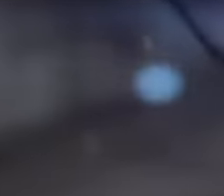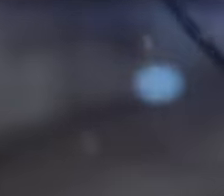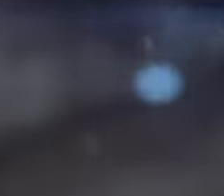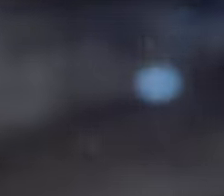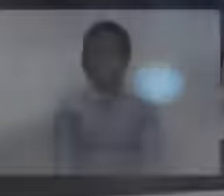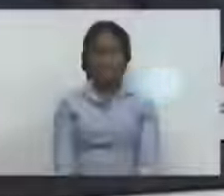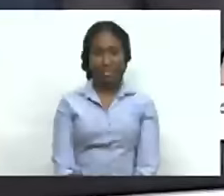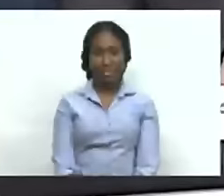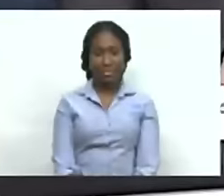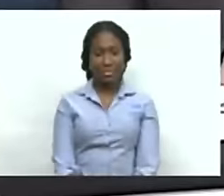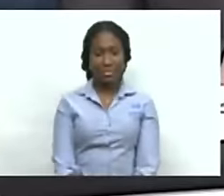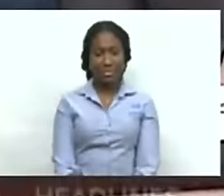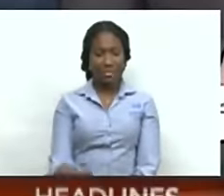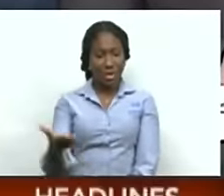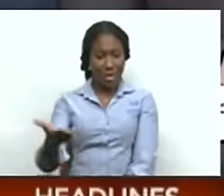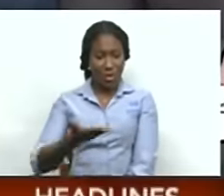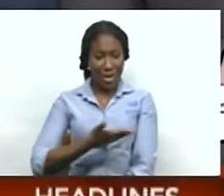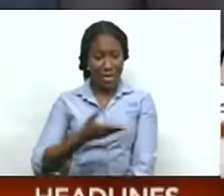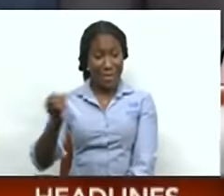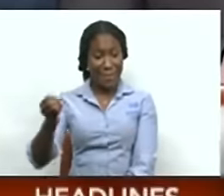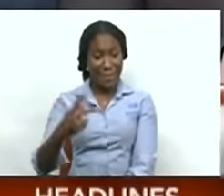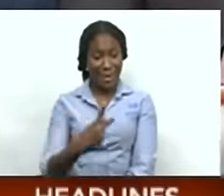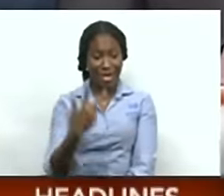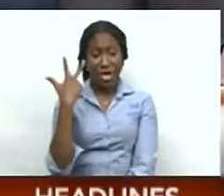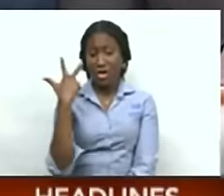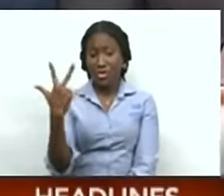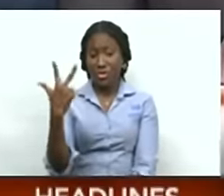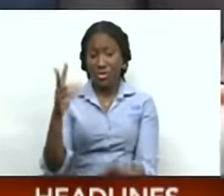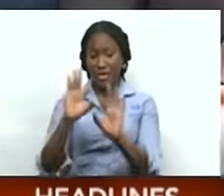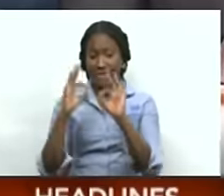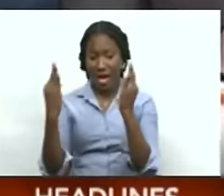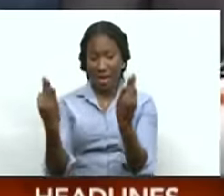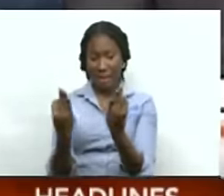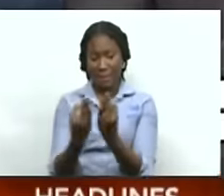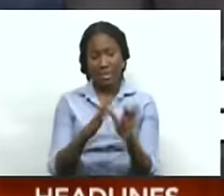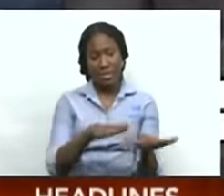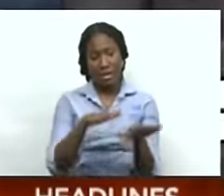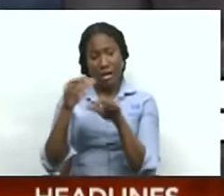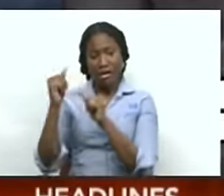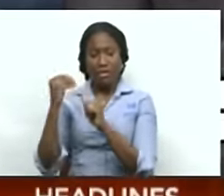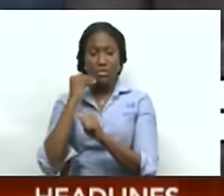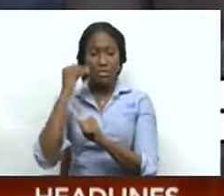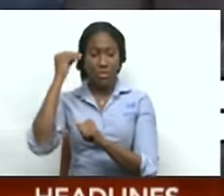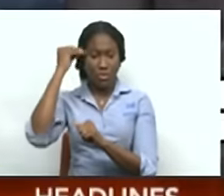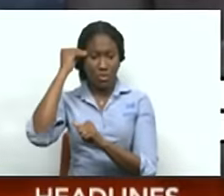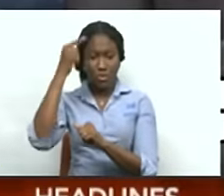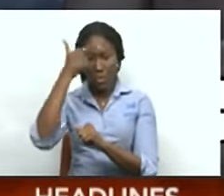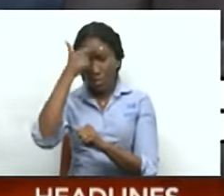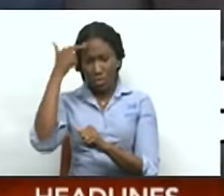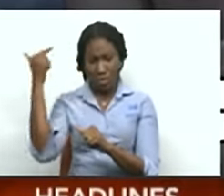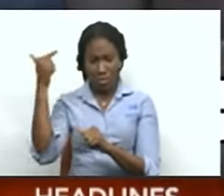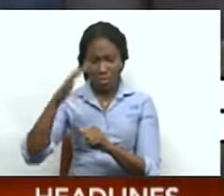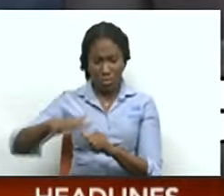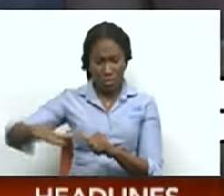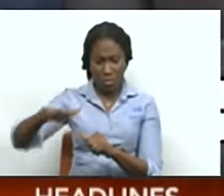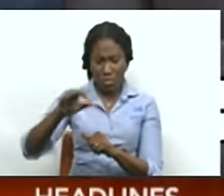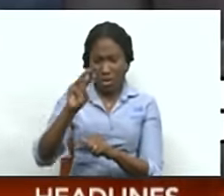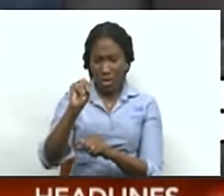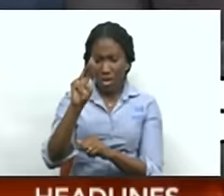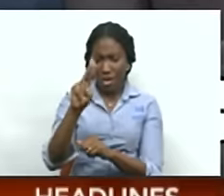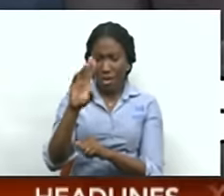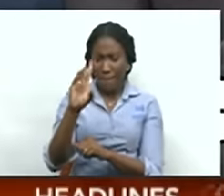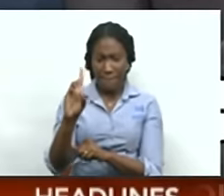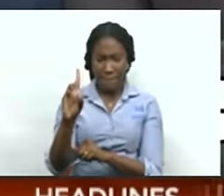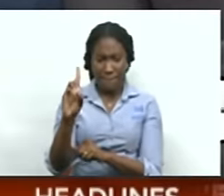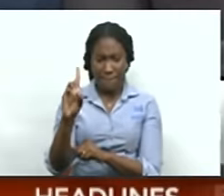Welcome back. Three families have left their homes as activity at the Kaskadoo mud volcano causes concern in the Mayaro area. That's